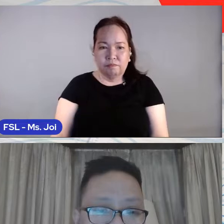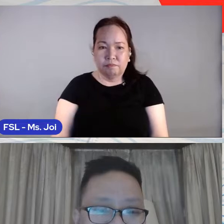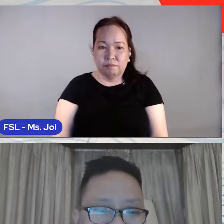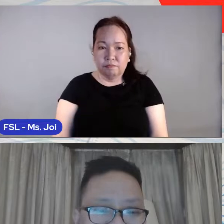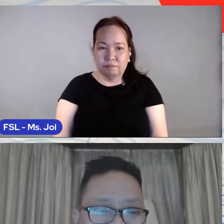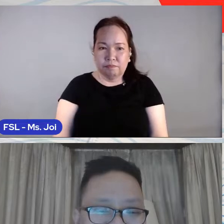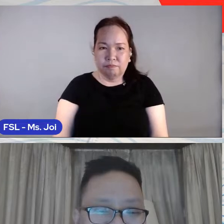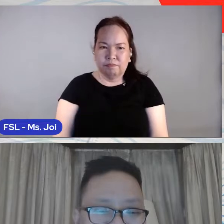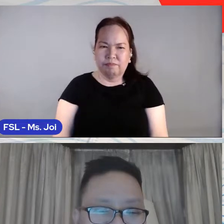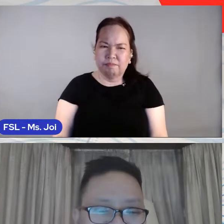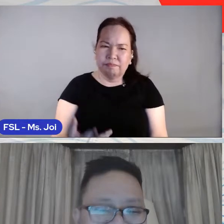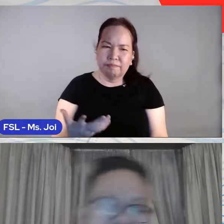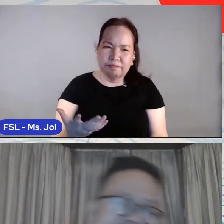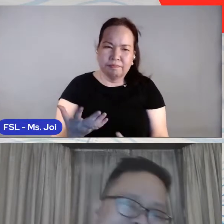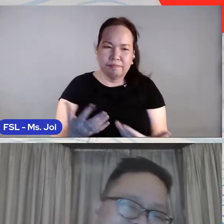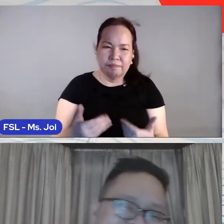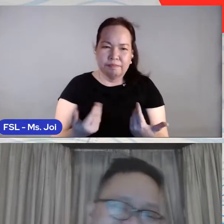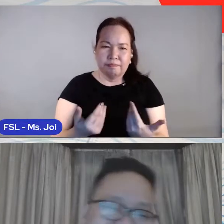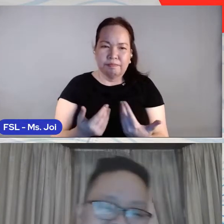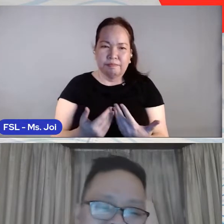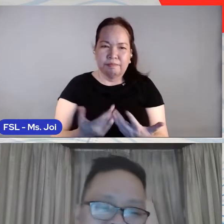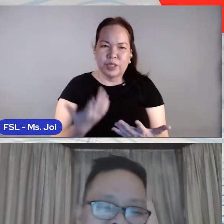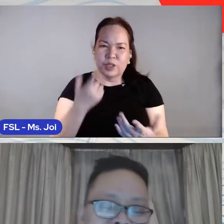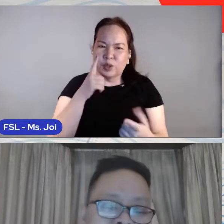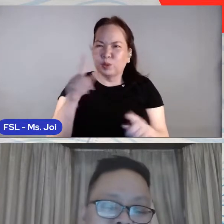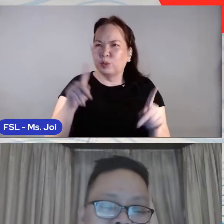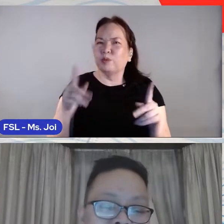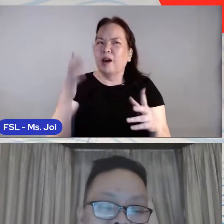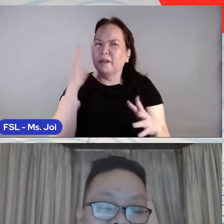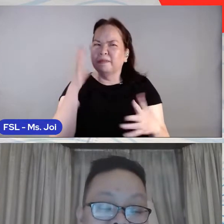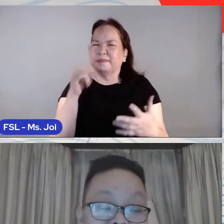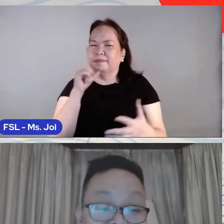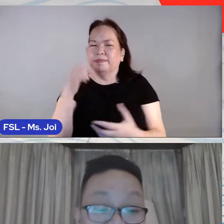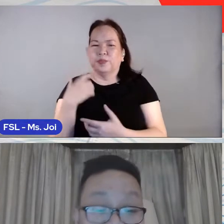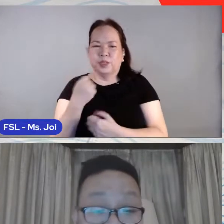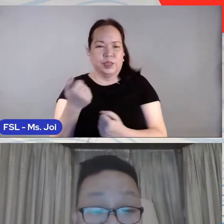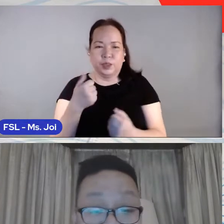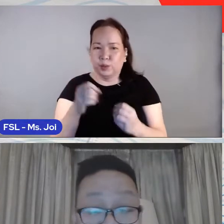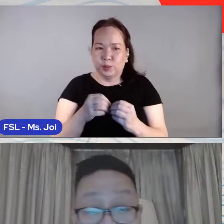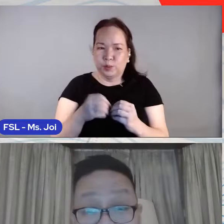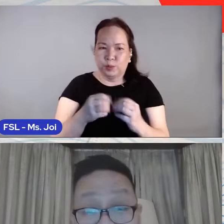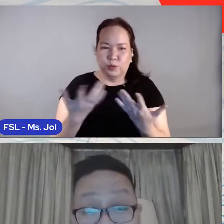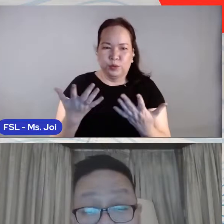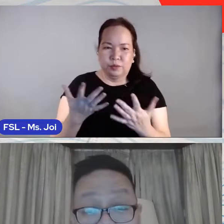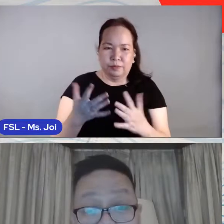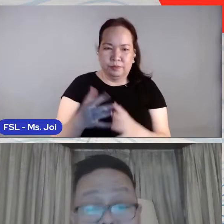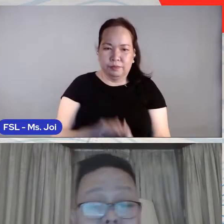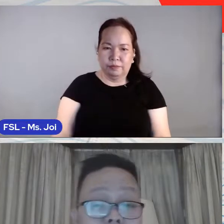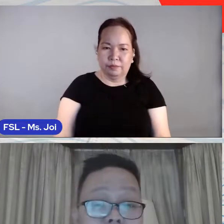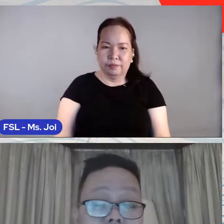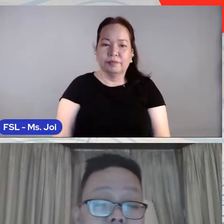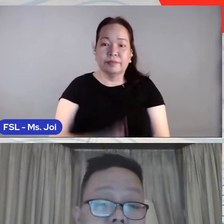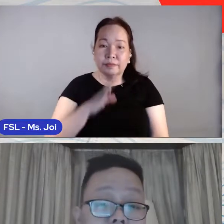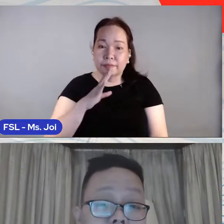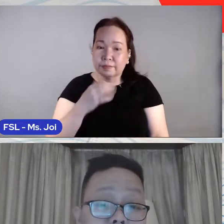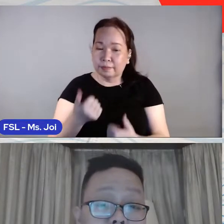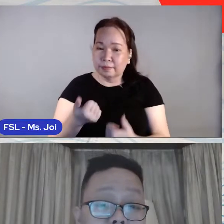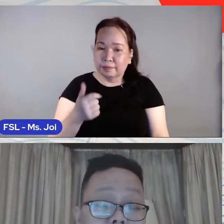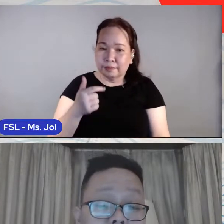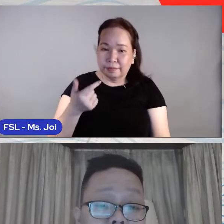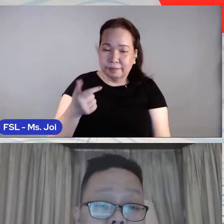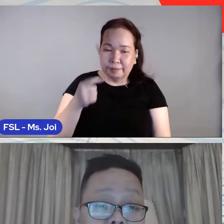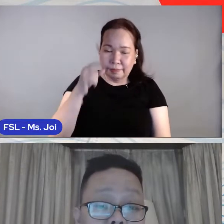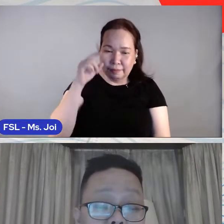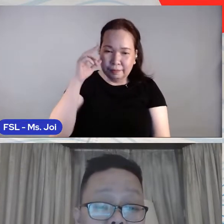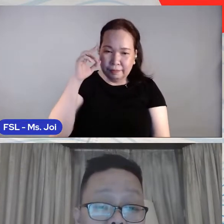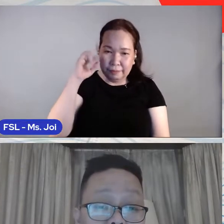prominent distrust, hindi naman prominent, pero evident distrust po Yes. observed among Filipinos. Well, obviously very very